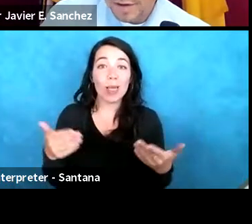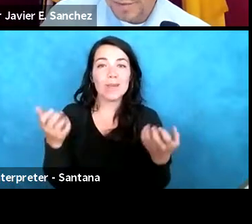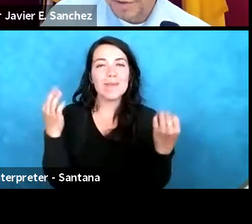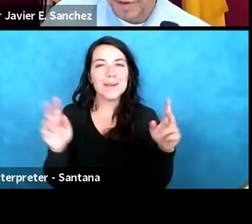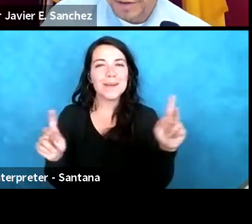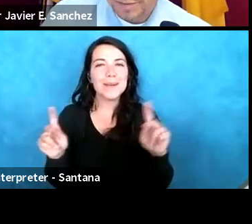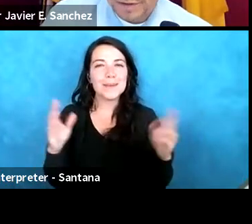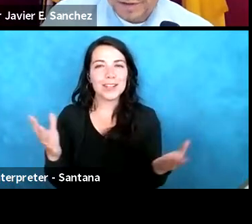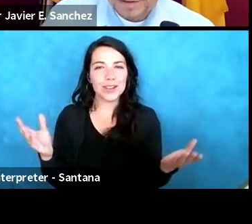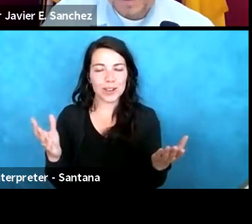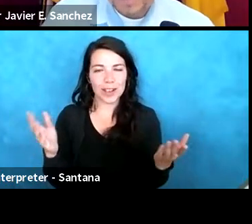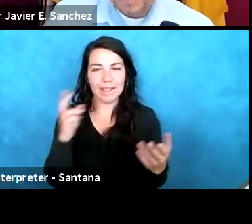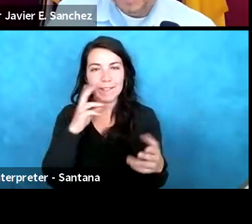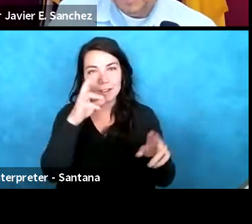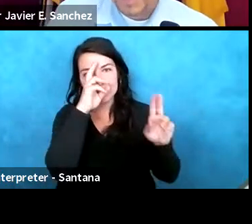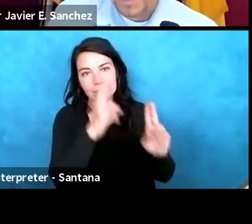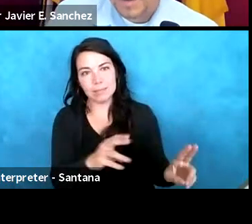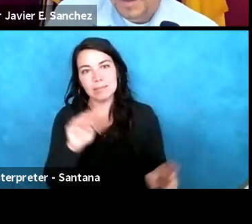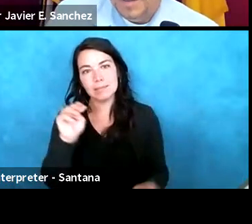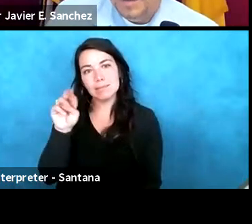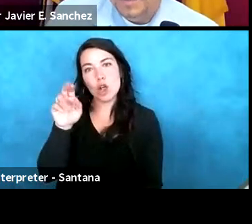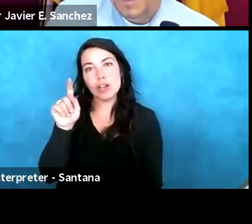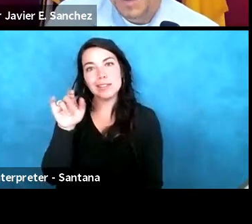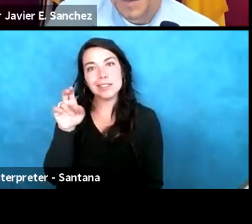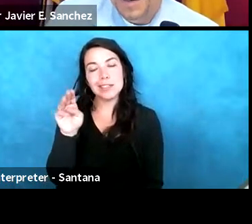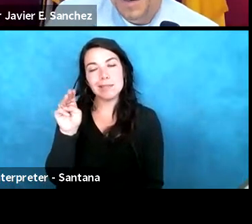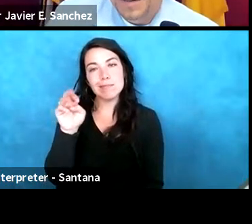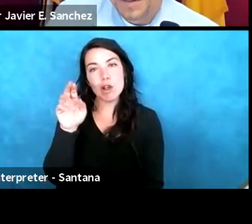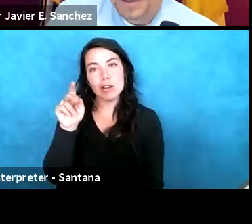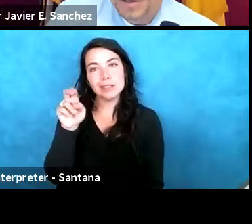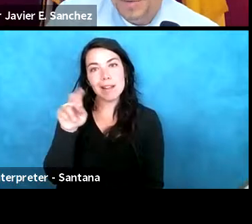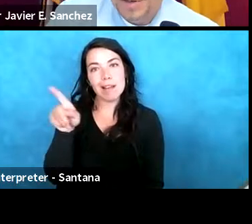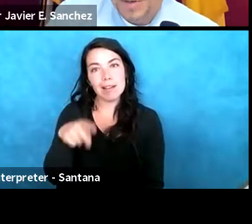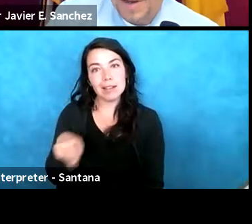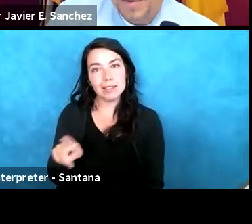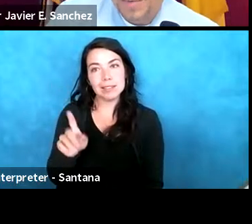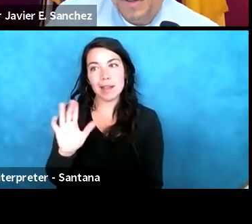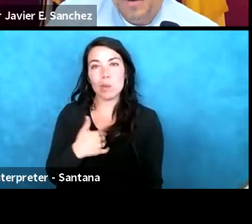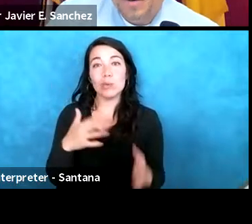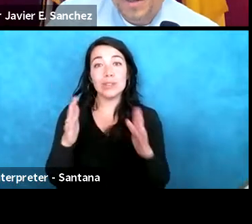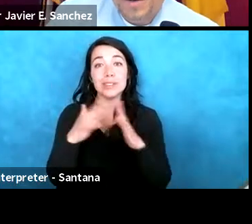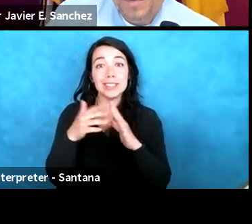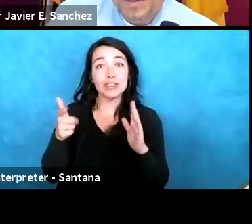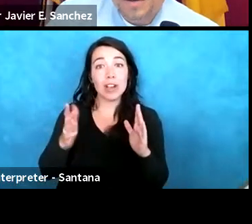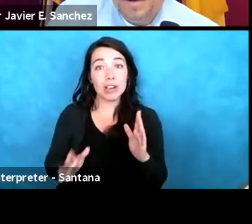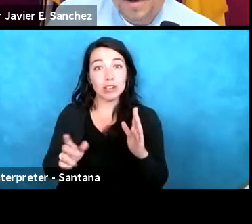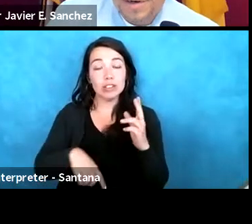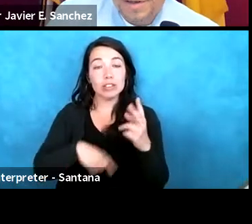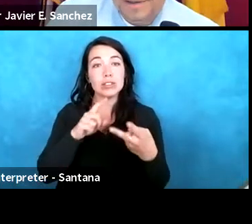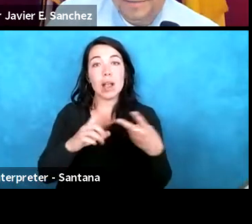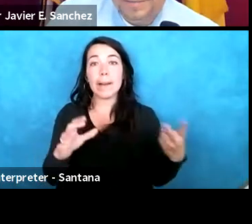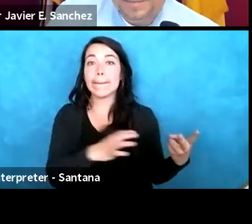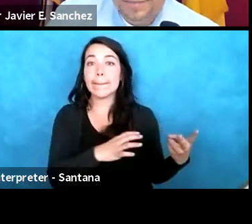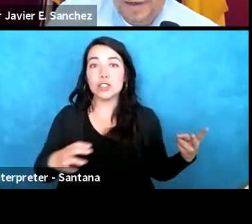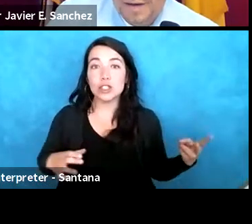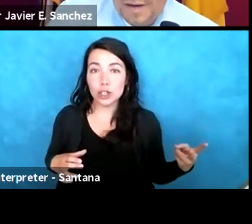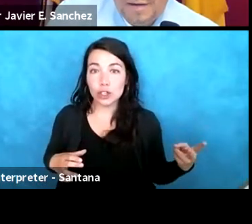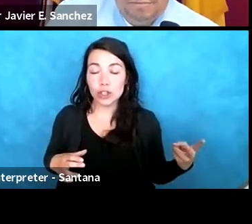have His Honor, Mr. Martin Martinez, the city judge. We also have commissioners, Mr.